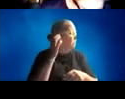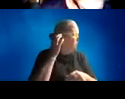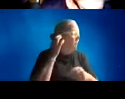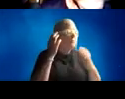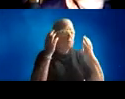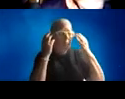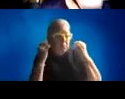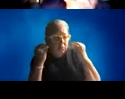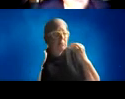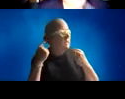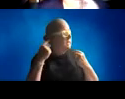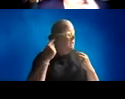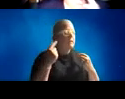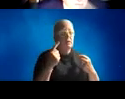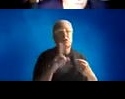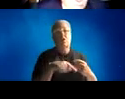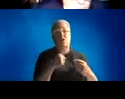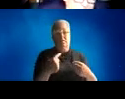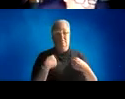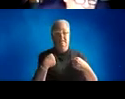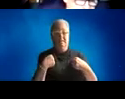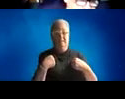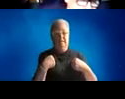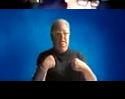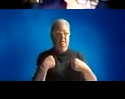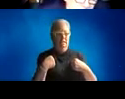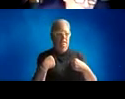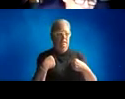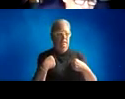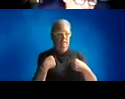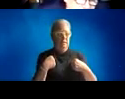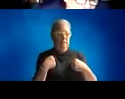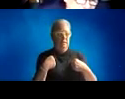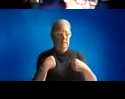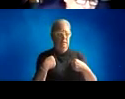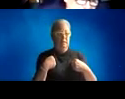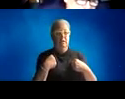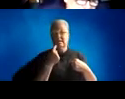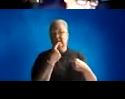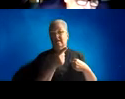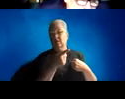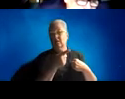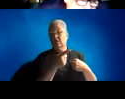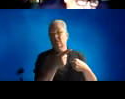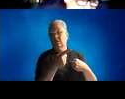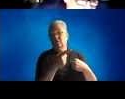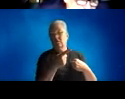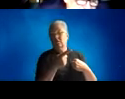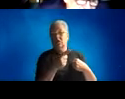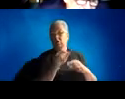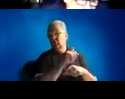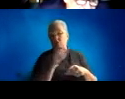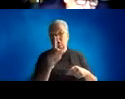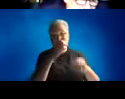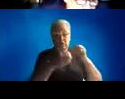the person gathering the data, such as myself, would have to rate it as none, no issues, some issues, a